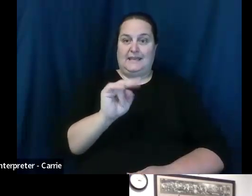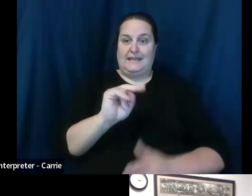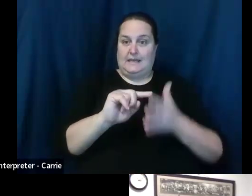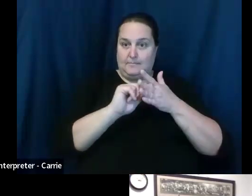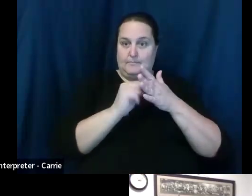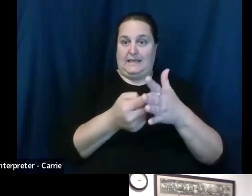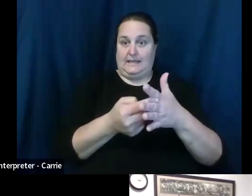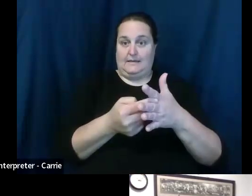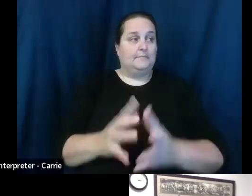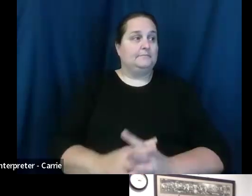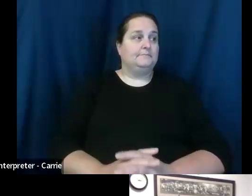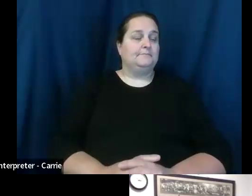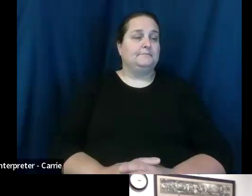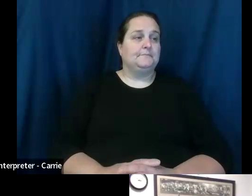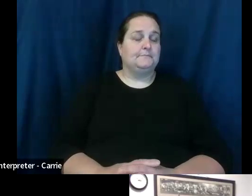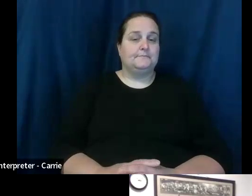one.